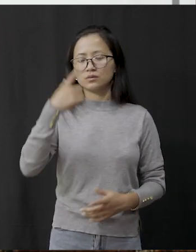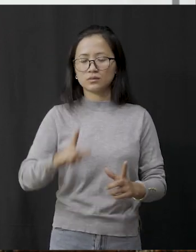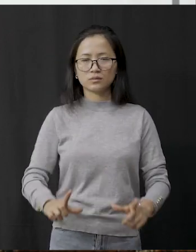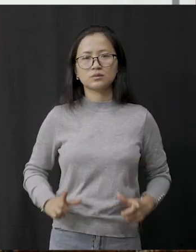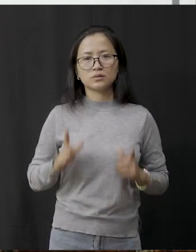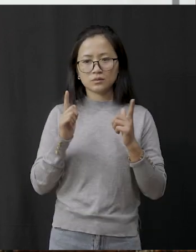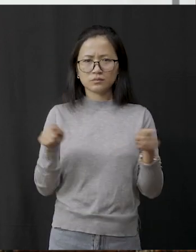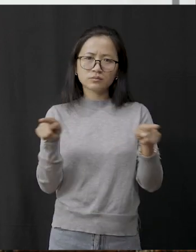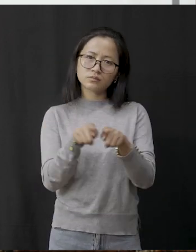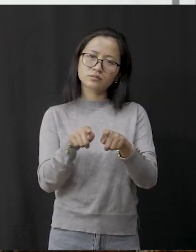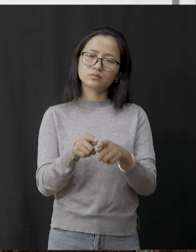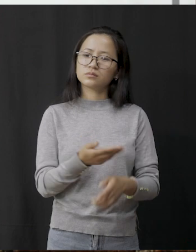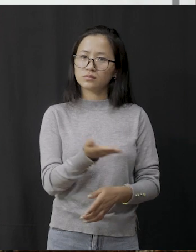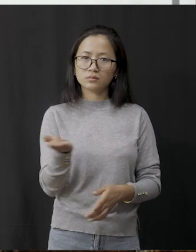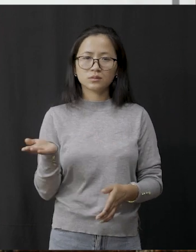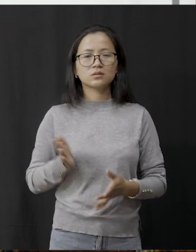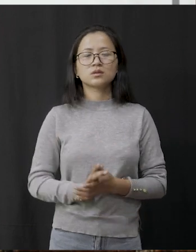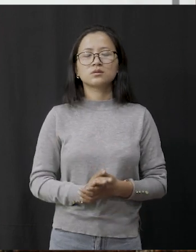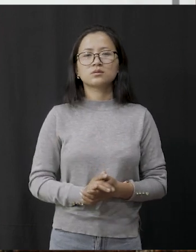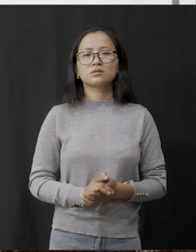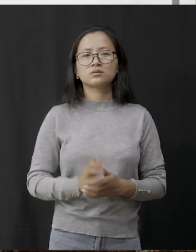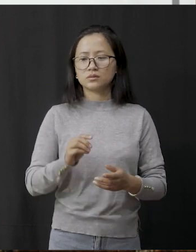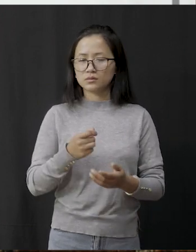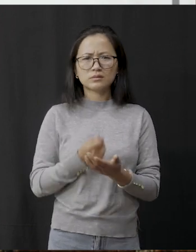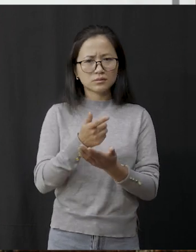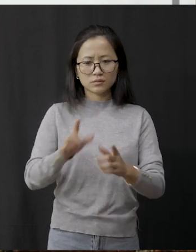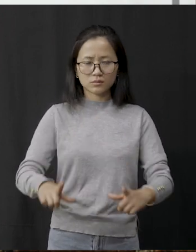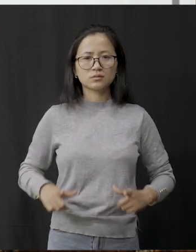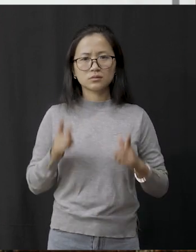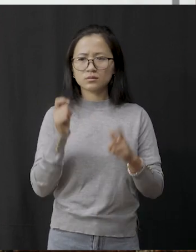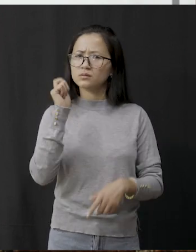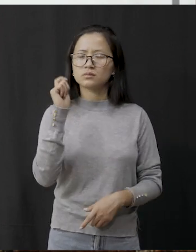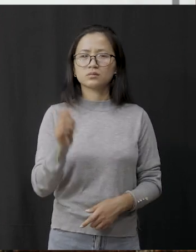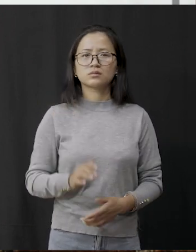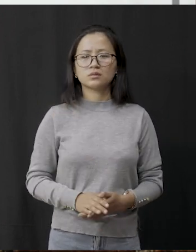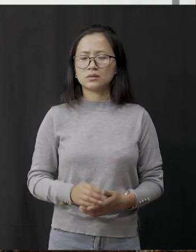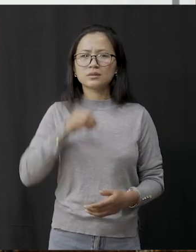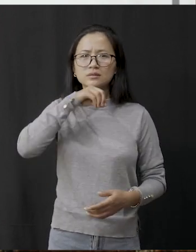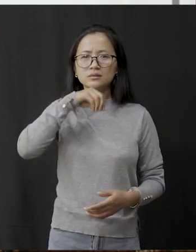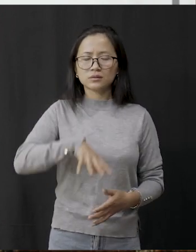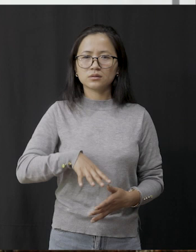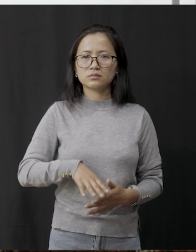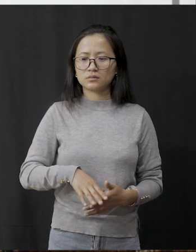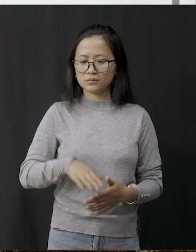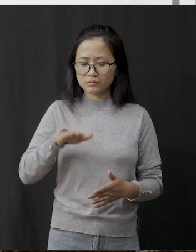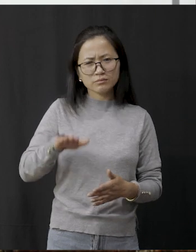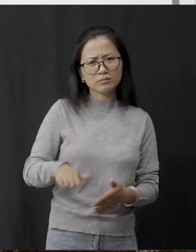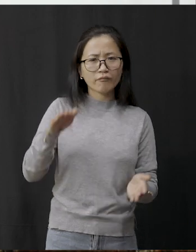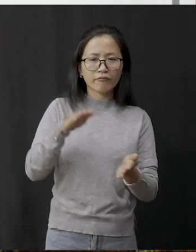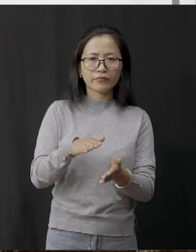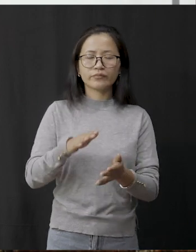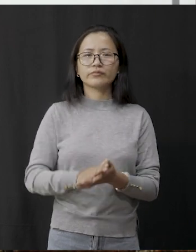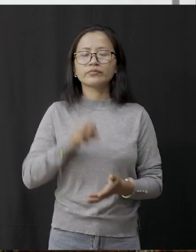lives their life like this, they earn their livelihood by working at a young, tender age,